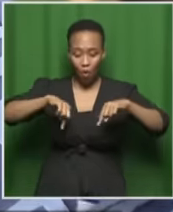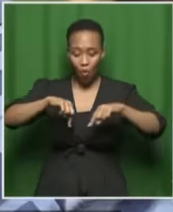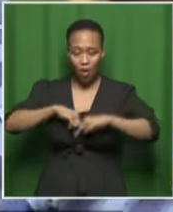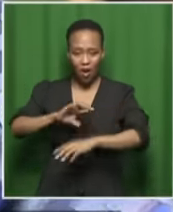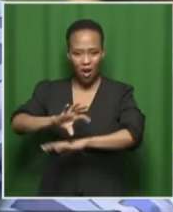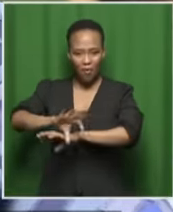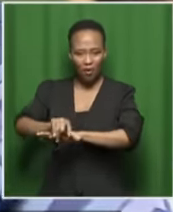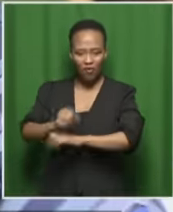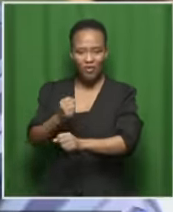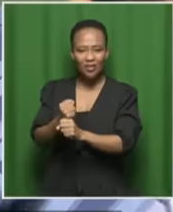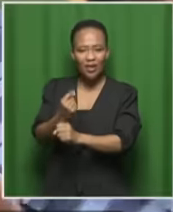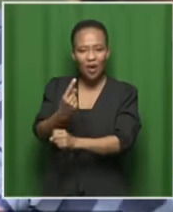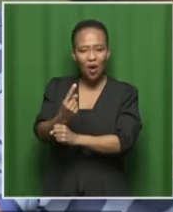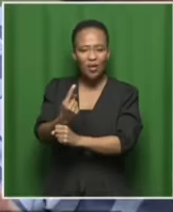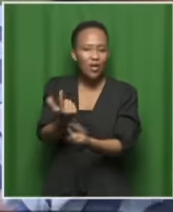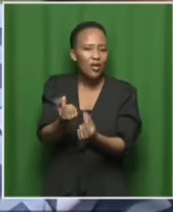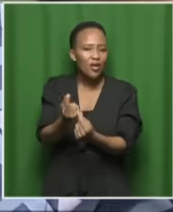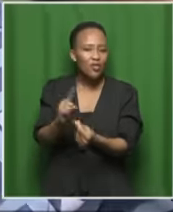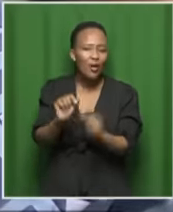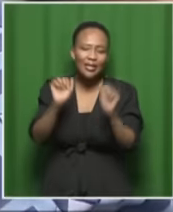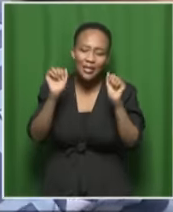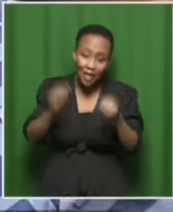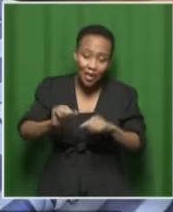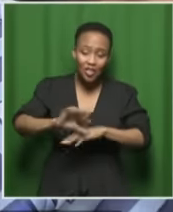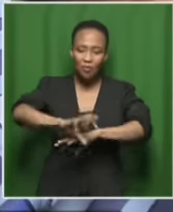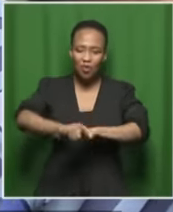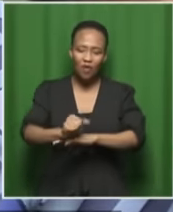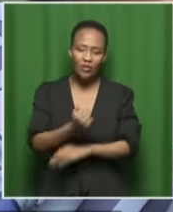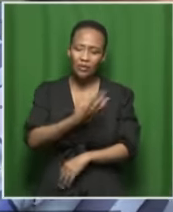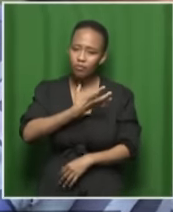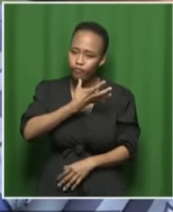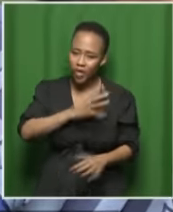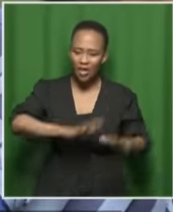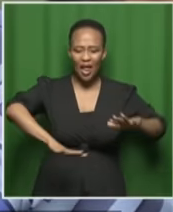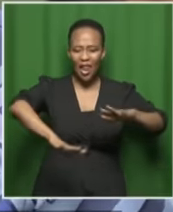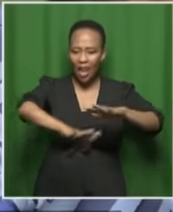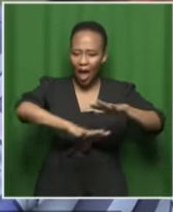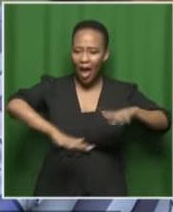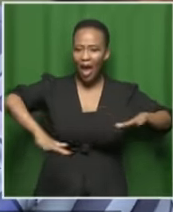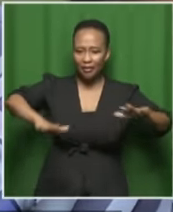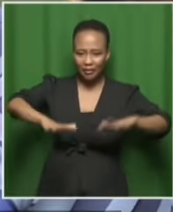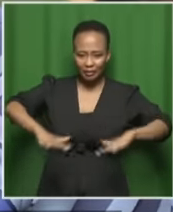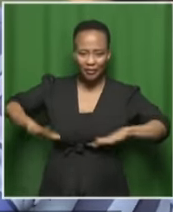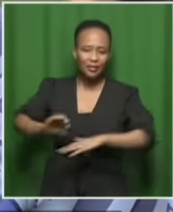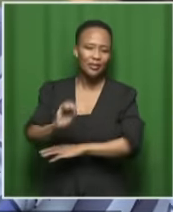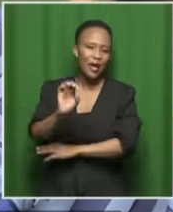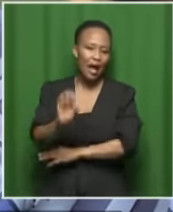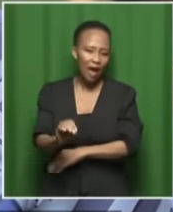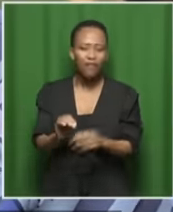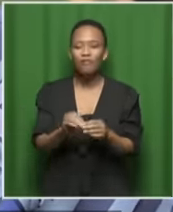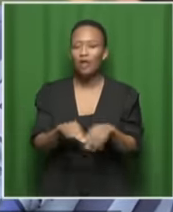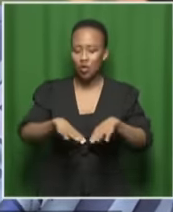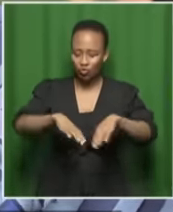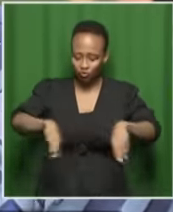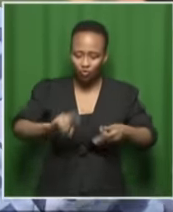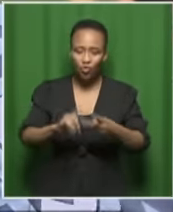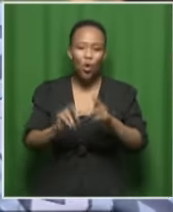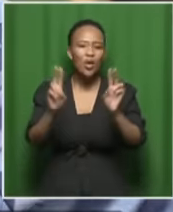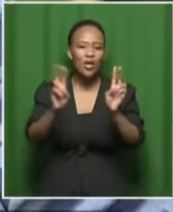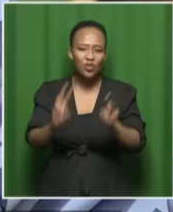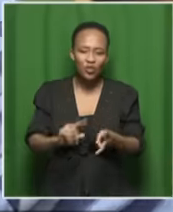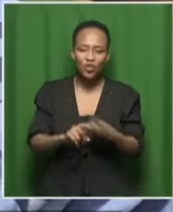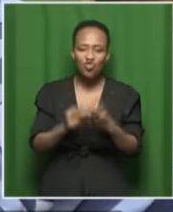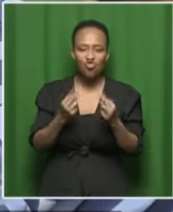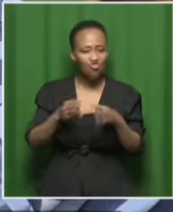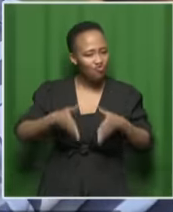now, we're saying we've bought lots and lots of land in this province. We are putting water, we are putting sewer, we are putting electricity, we are putting new roads,